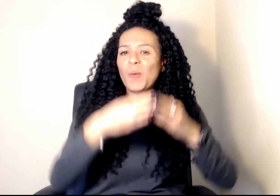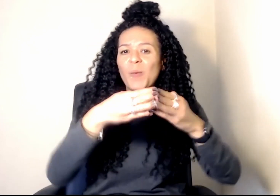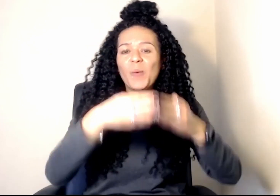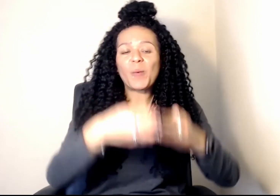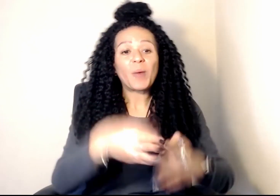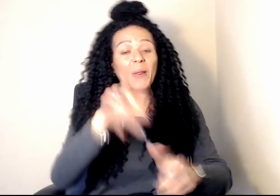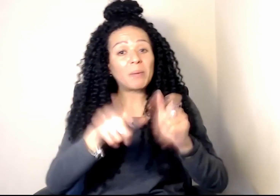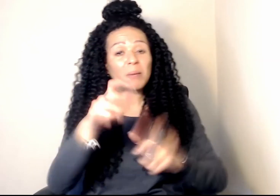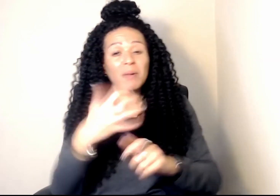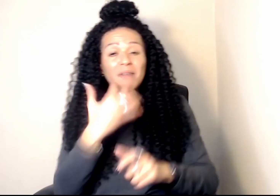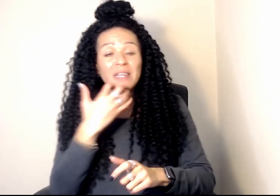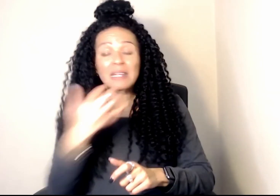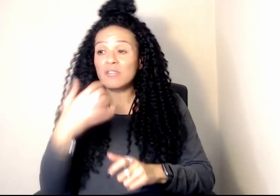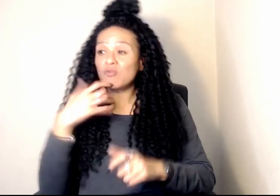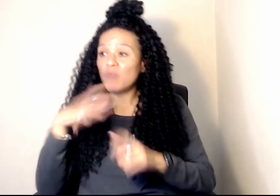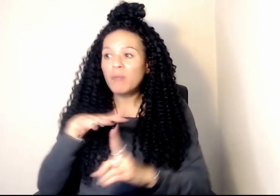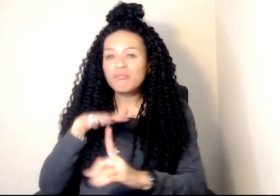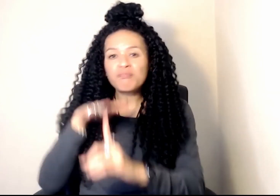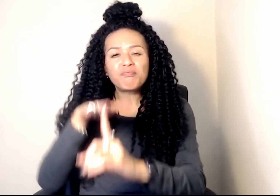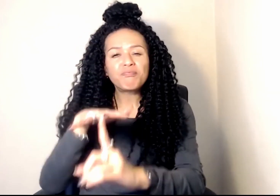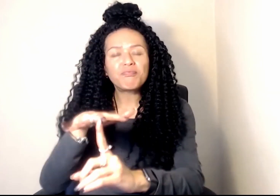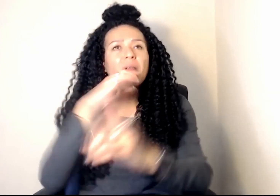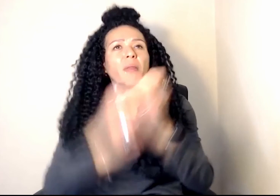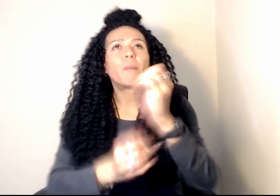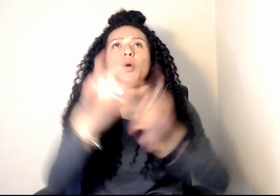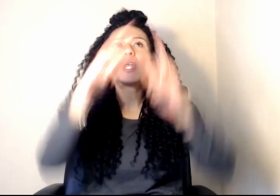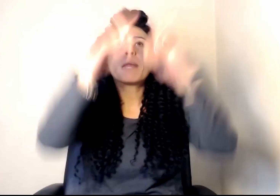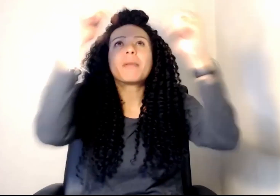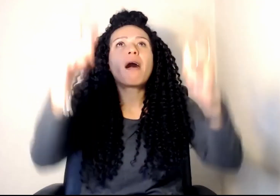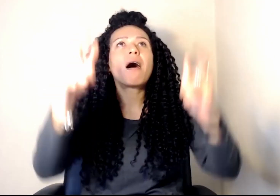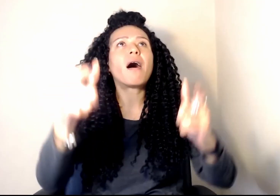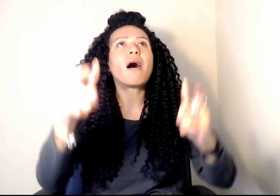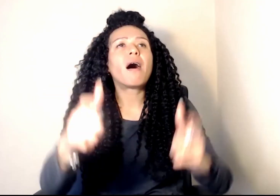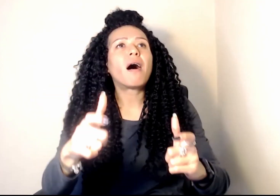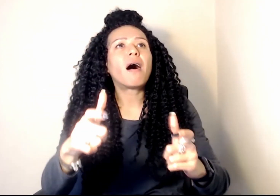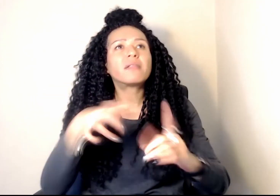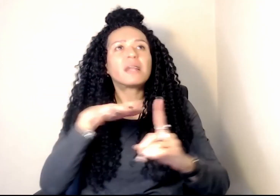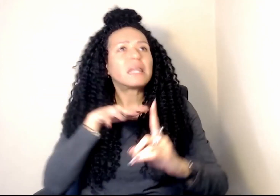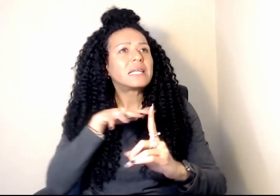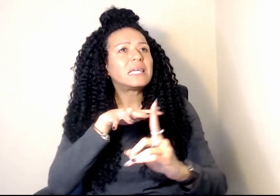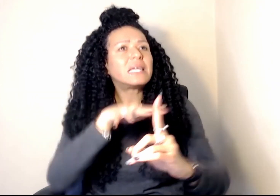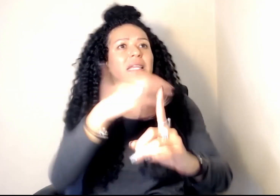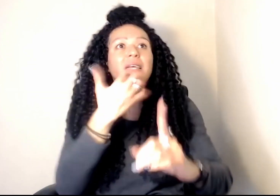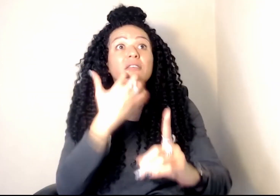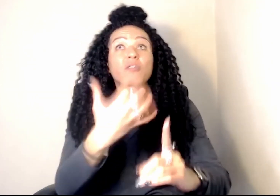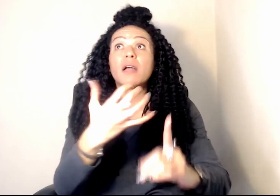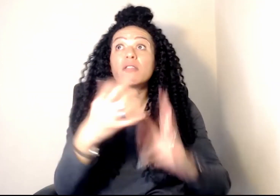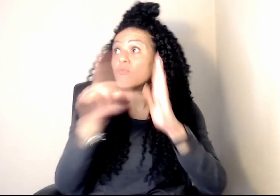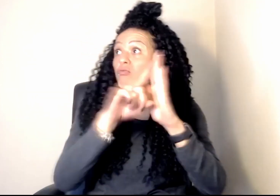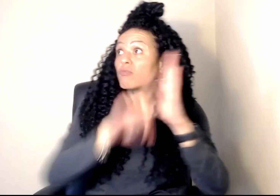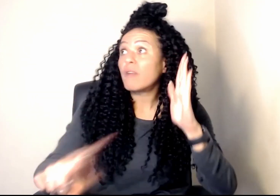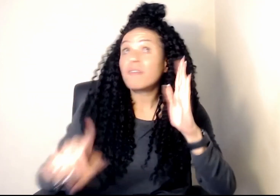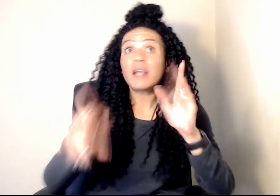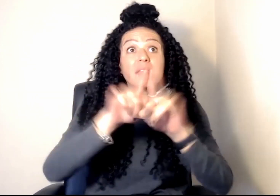The burning pillar leading the Israelites mirrors the pillar of fire reported by an abbot to have